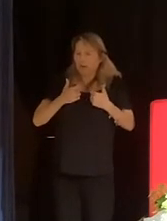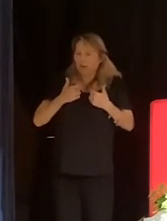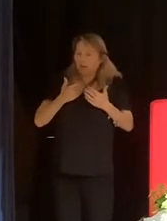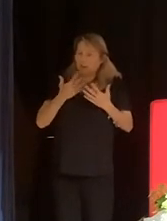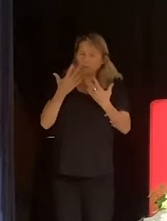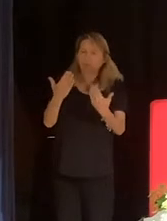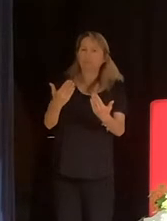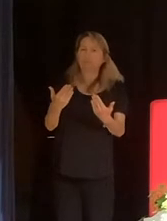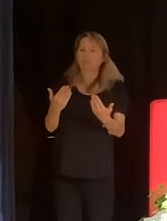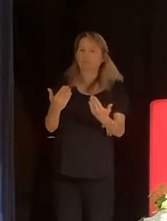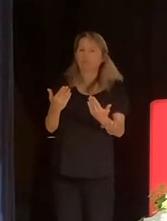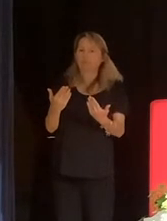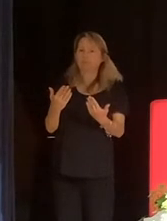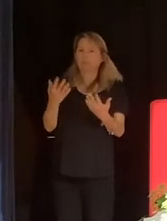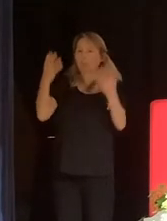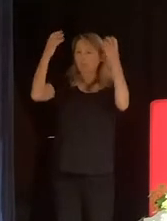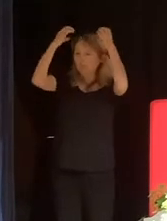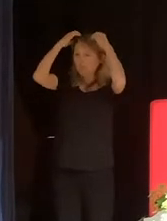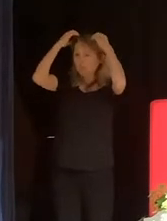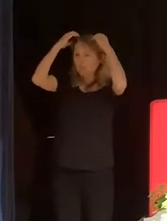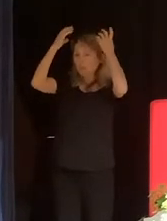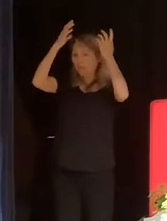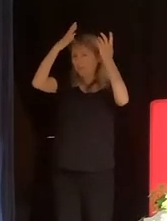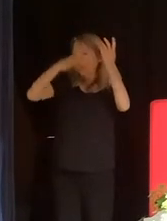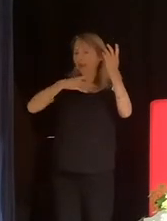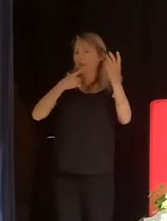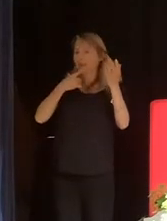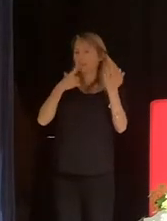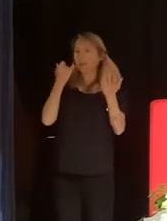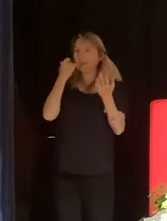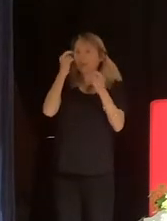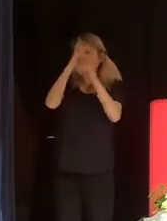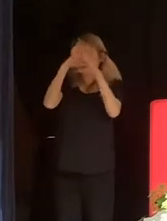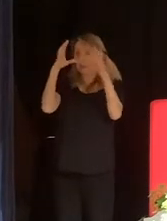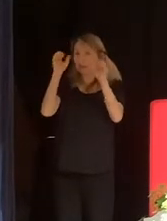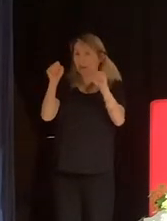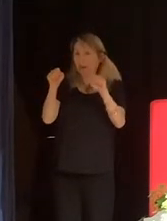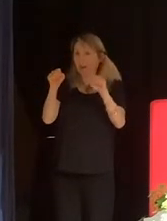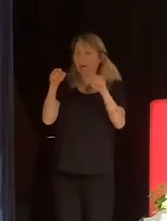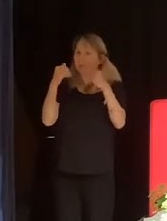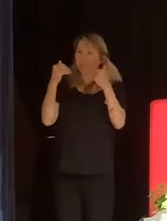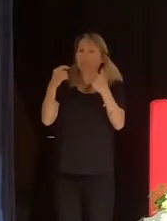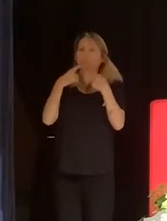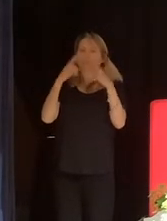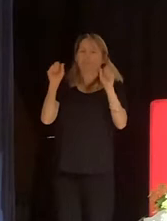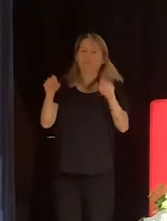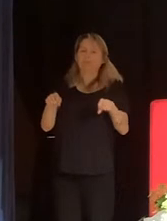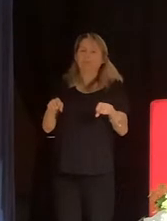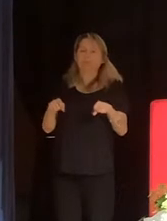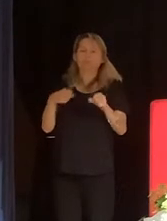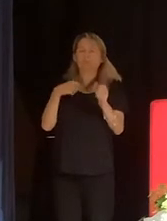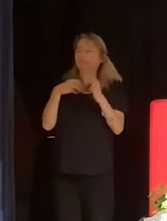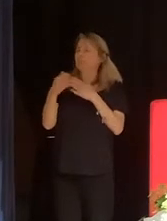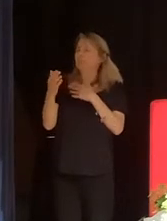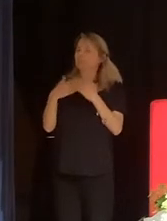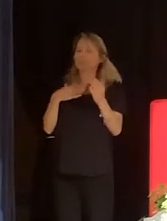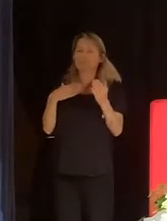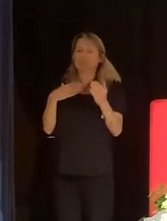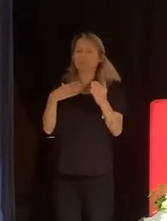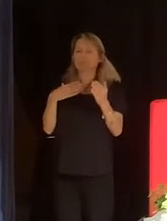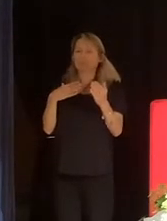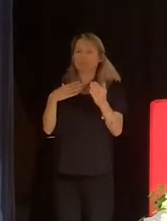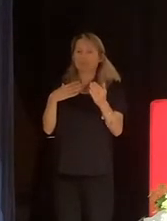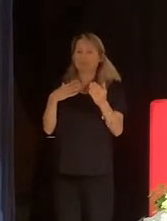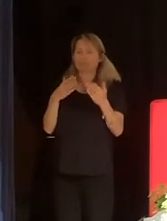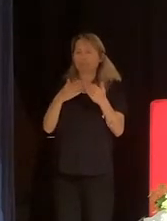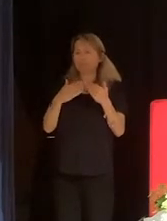According to Walt Disney, if you can do it, you can do it. Whatever it takes to get you